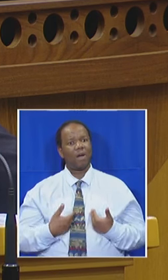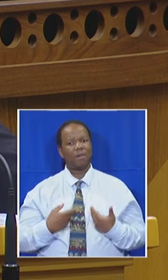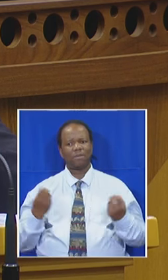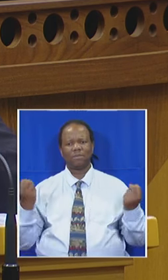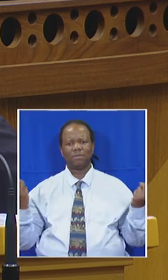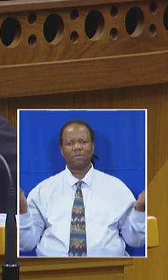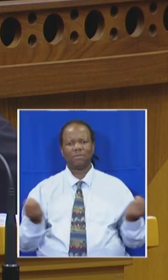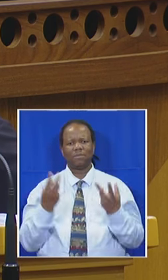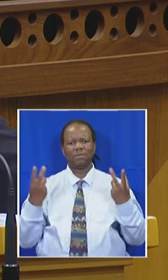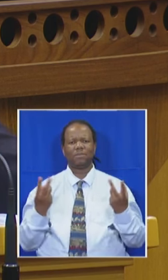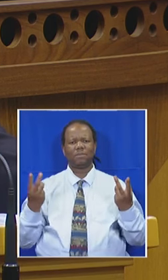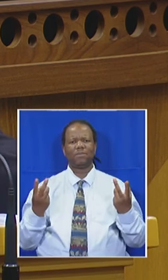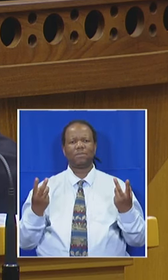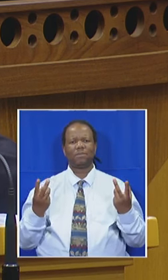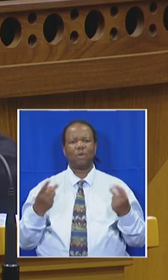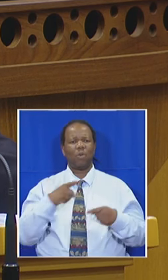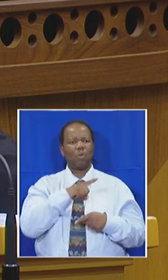amiganya nabantu